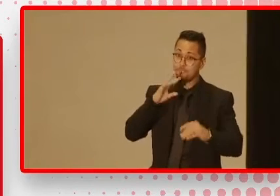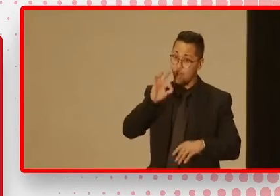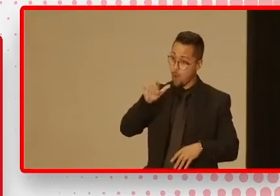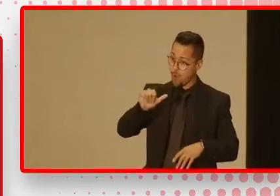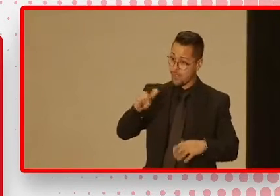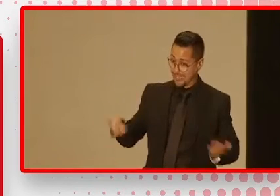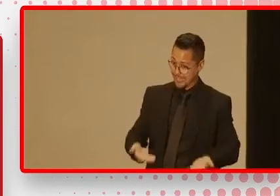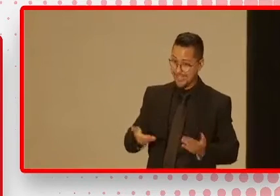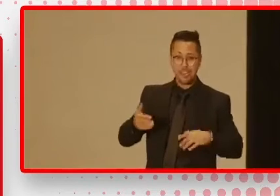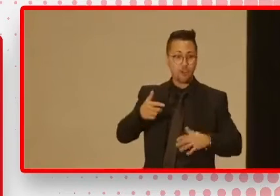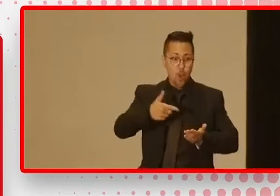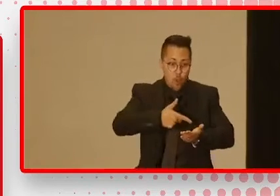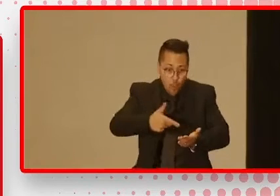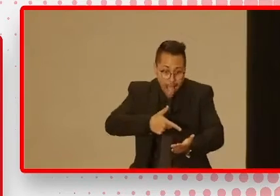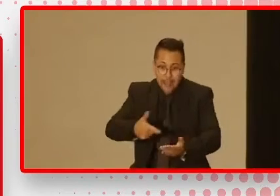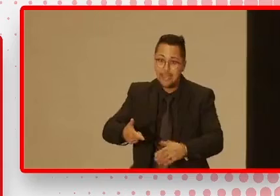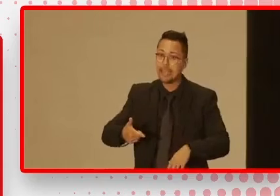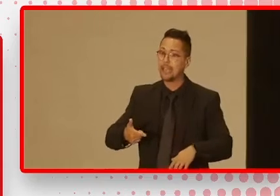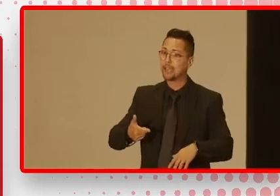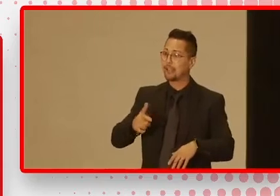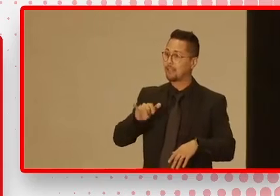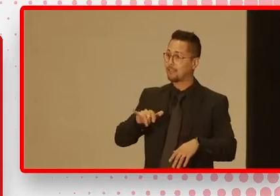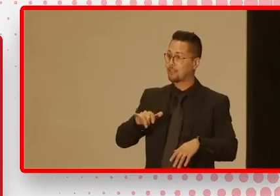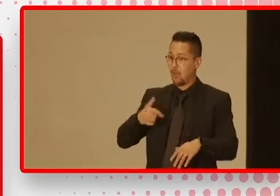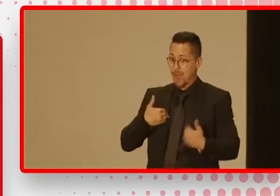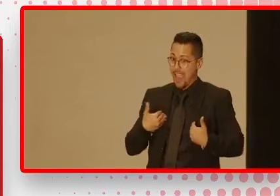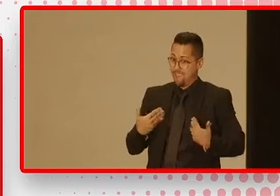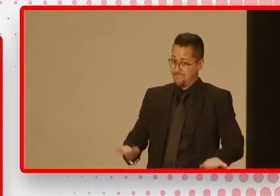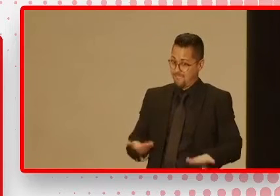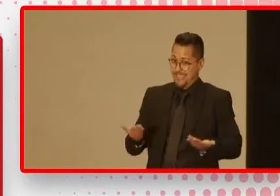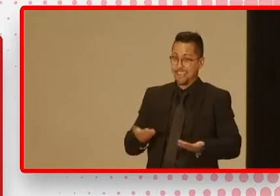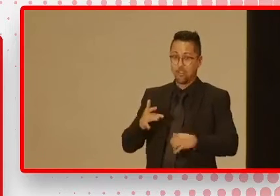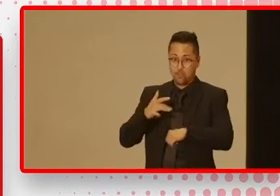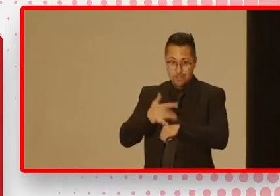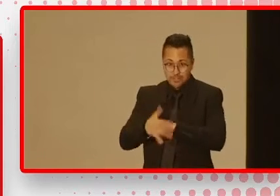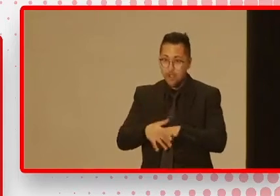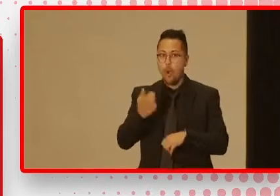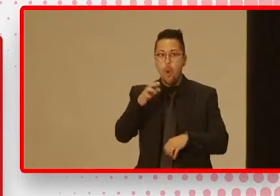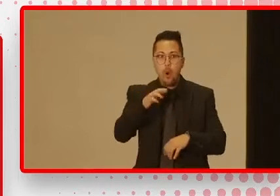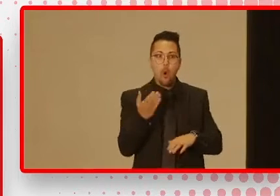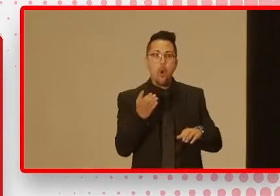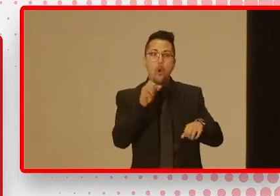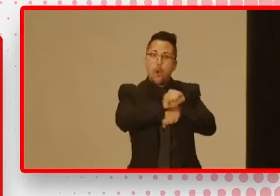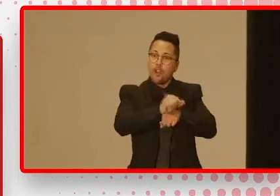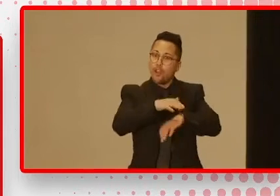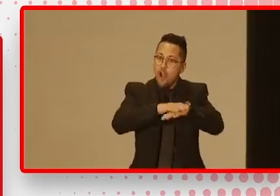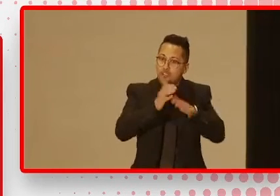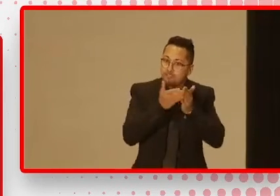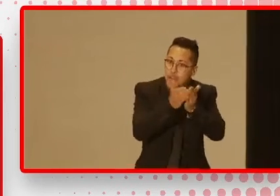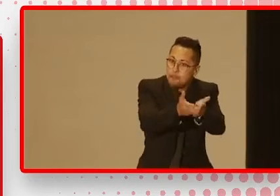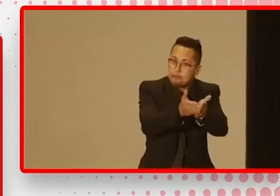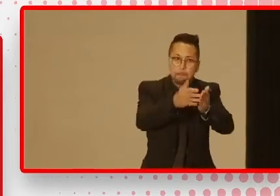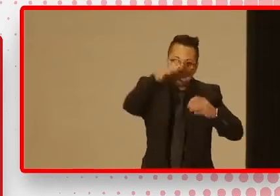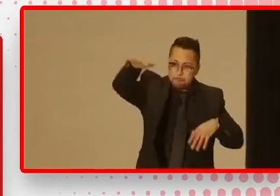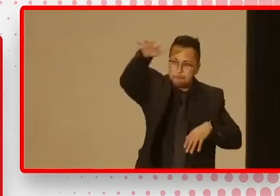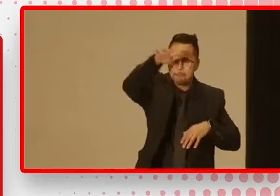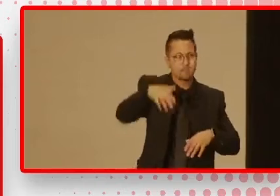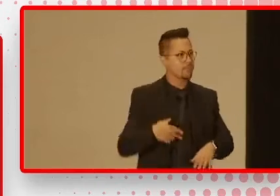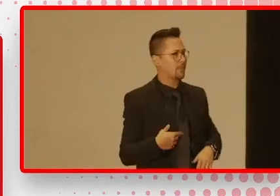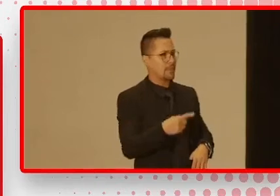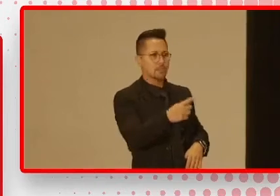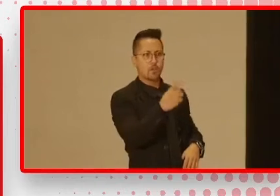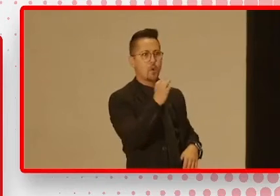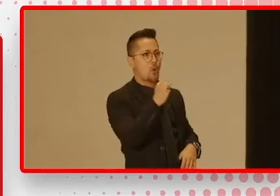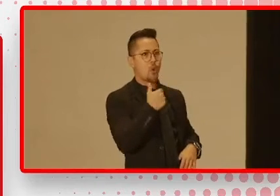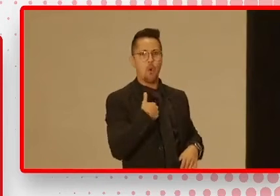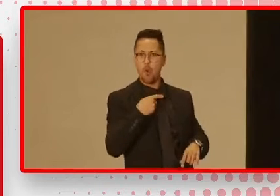and the welding that is required down here underwater, or being out on a ship, those kind of things. He was like, no, no, no, I can't leave my